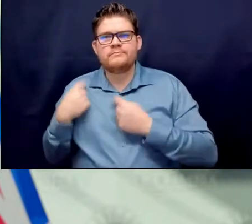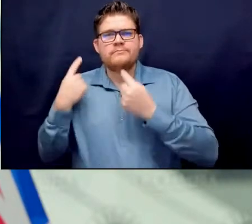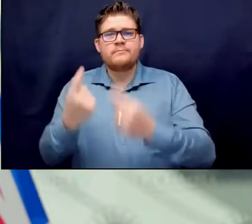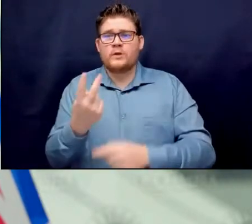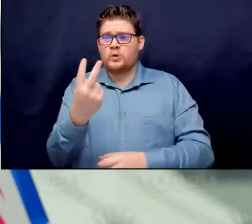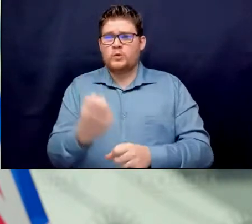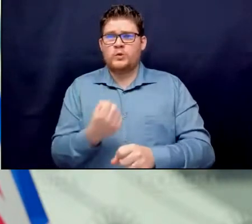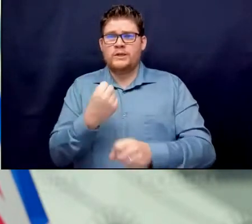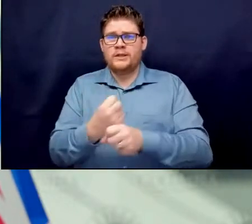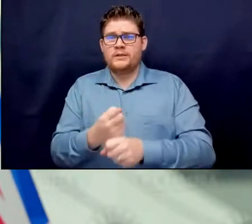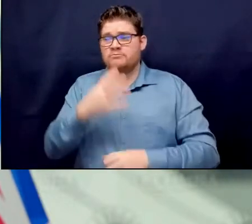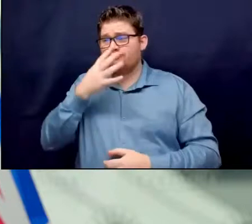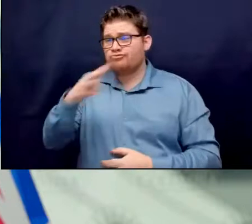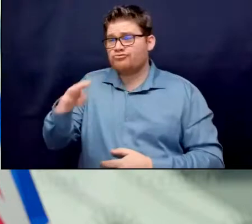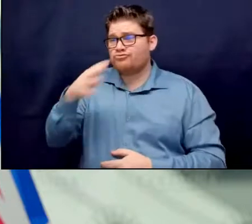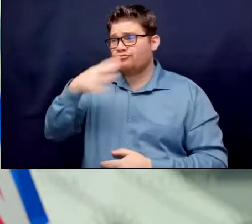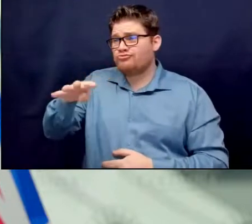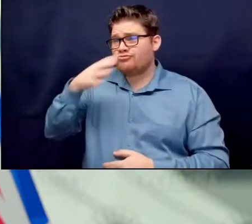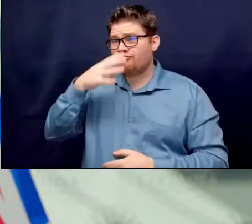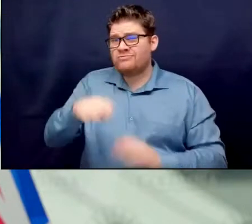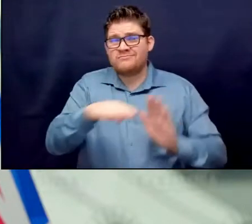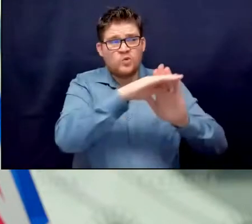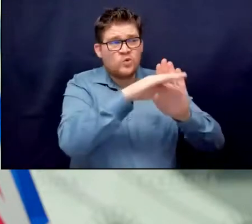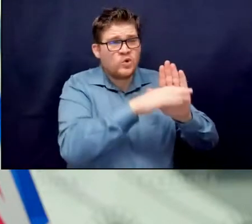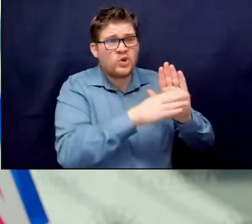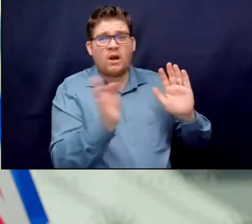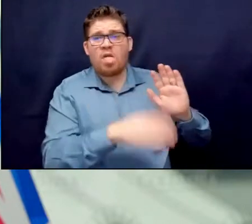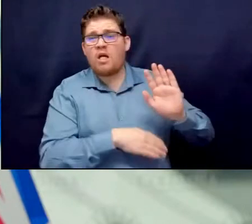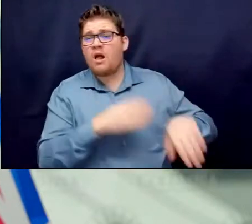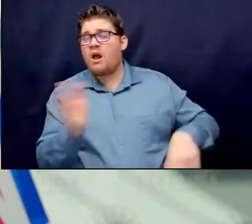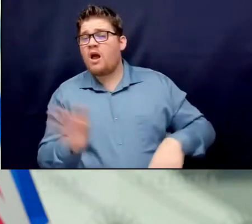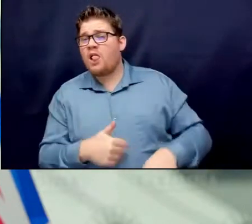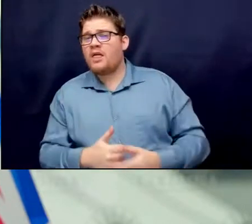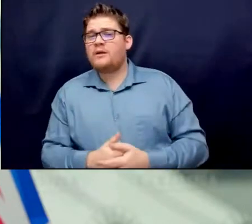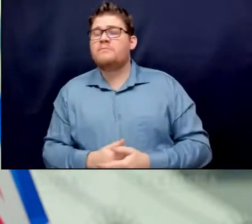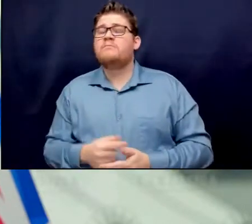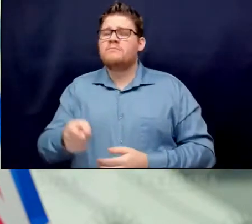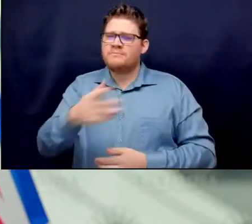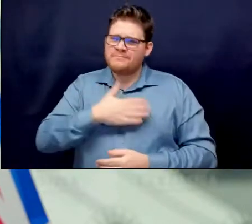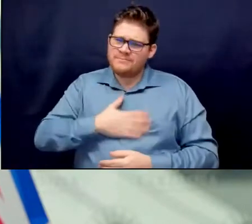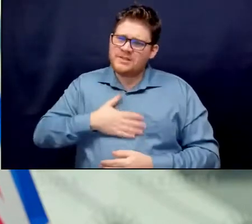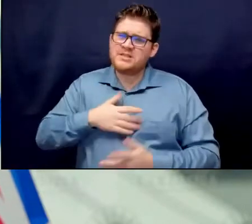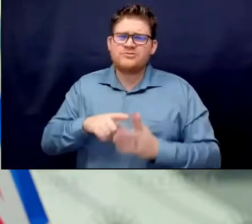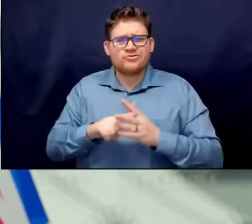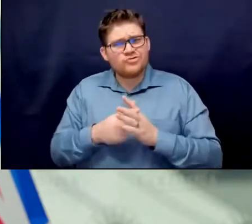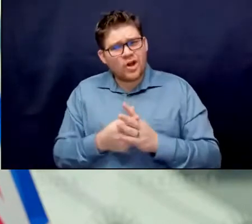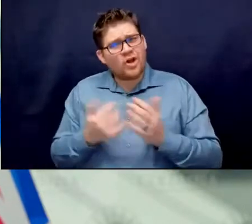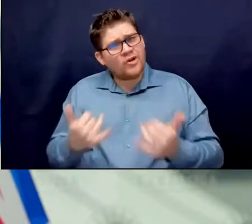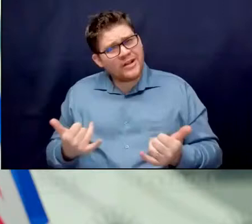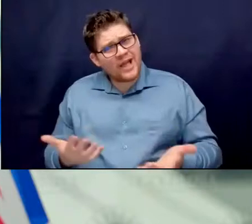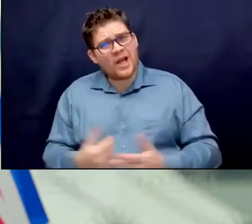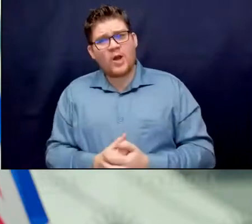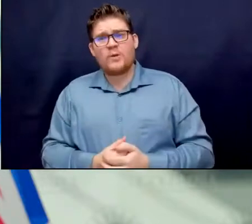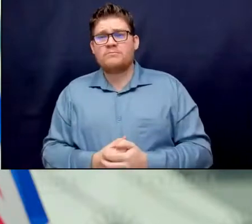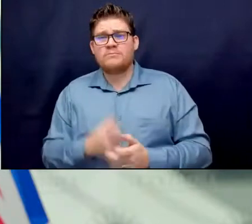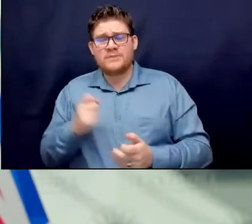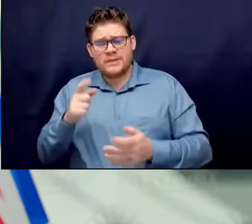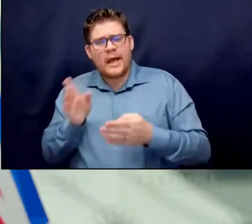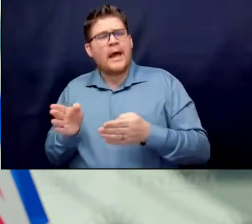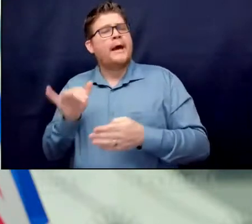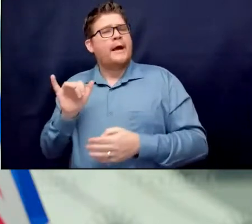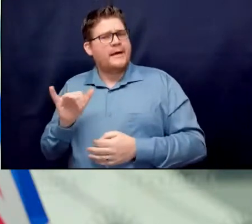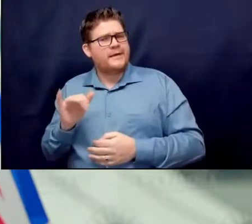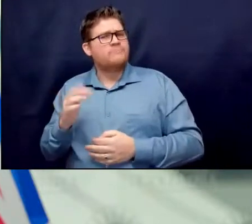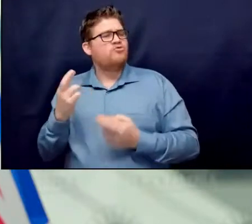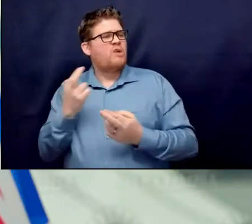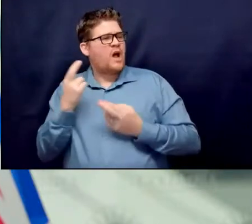to do that. Start to support one another. Protect those that you love and those that you don't know. We need to, more than ever before, rededicate